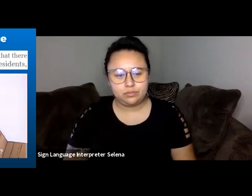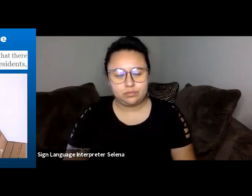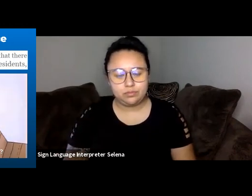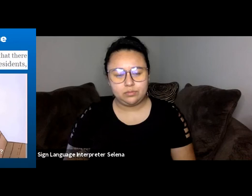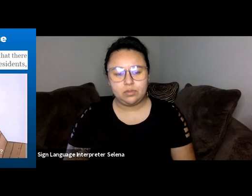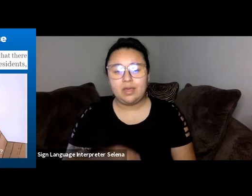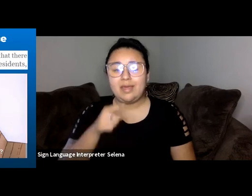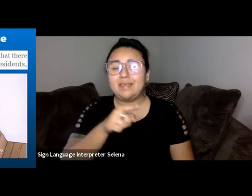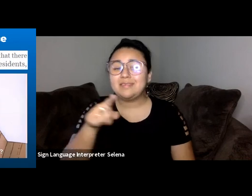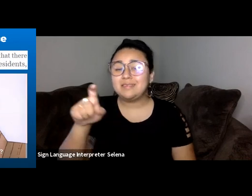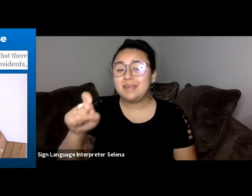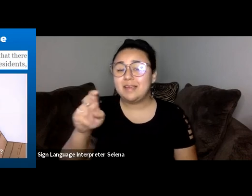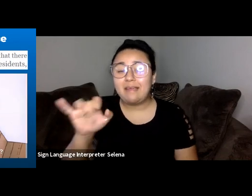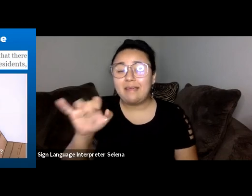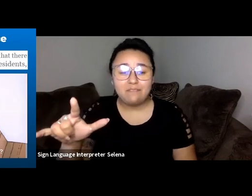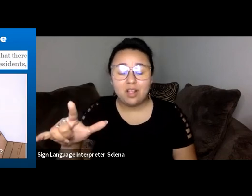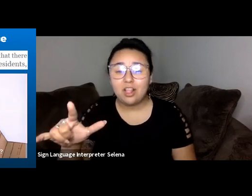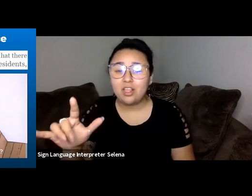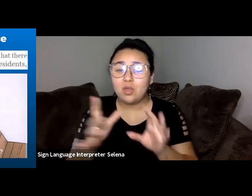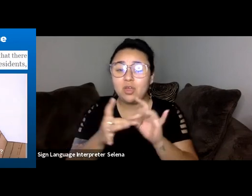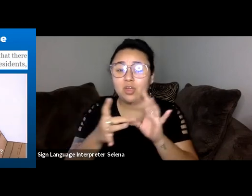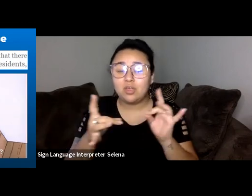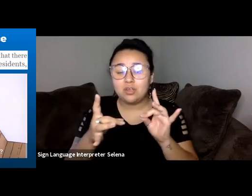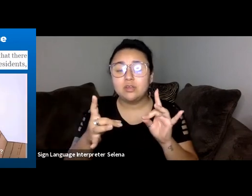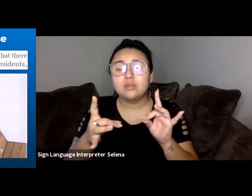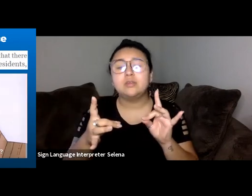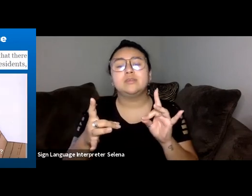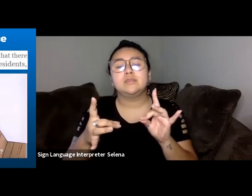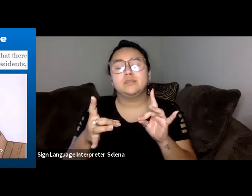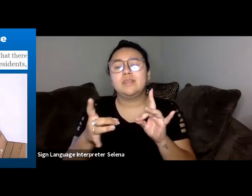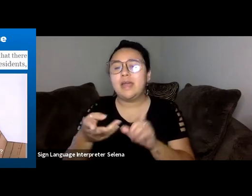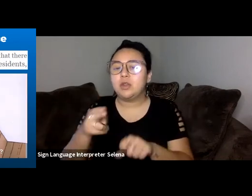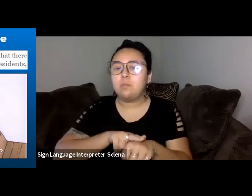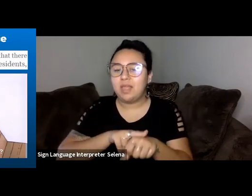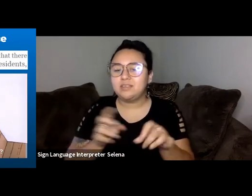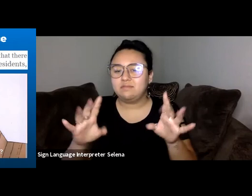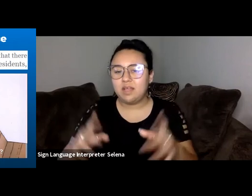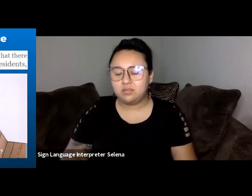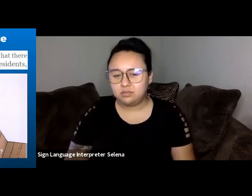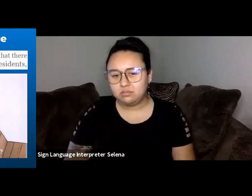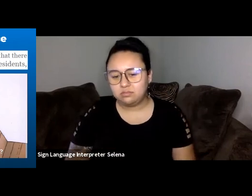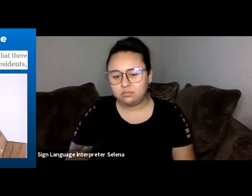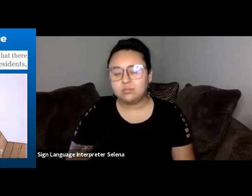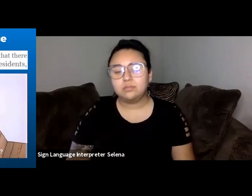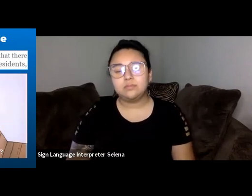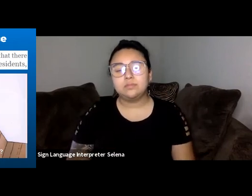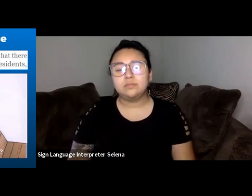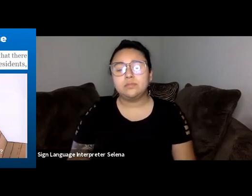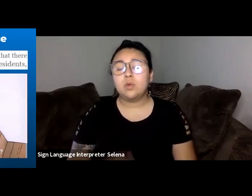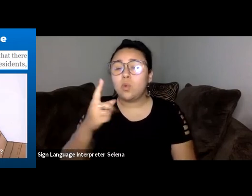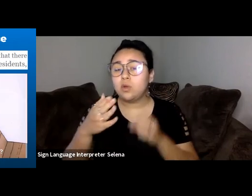This necessary evil rhetoric normalizes violence in multiple ways. One of the ways is that people believe